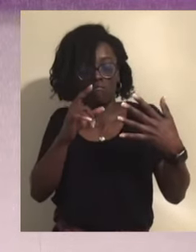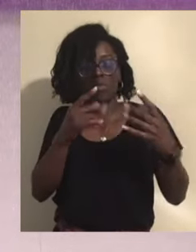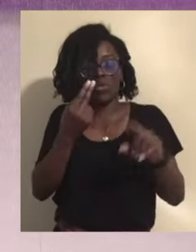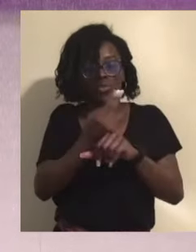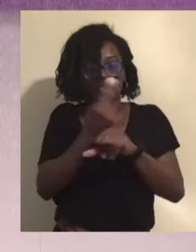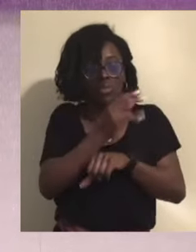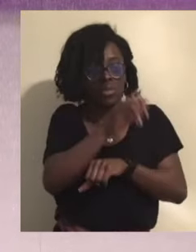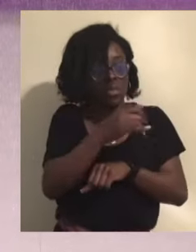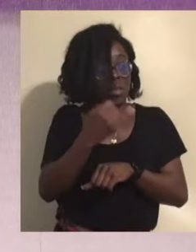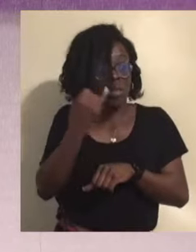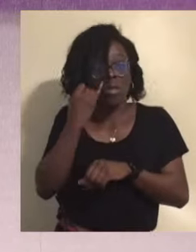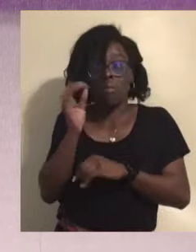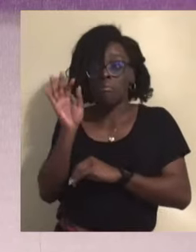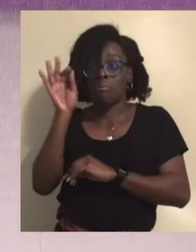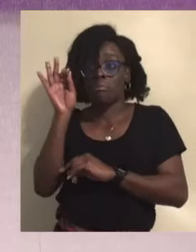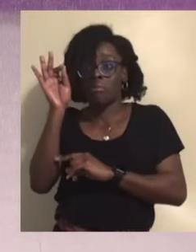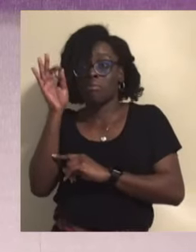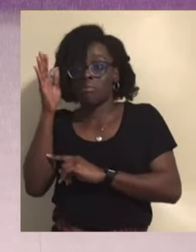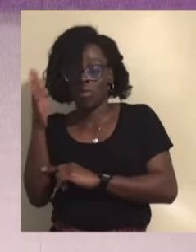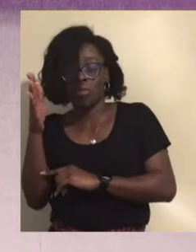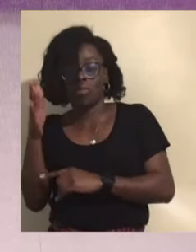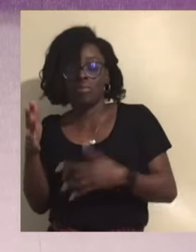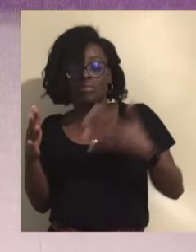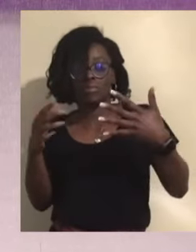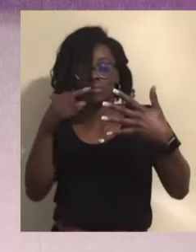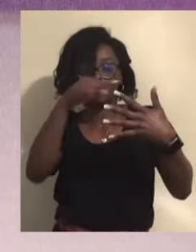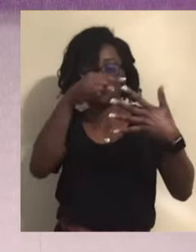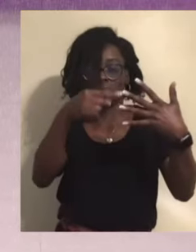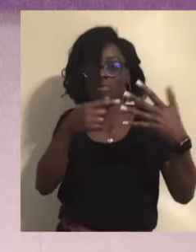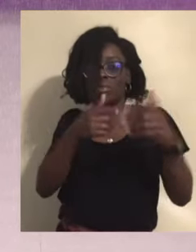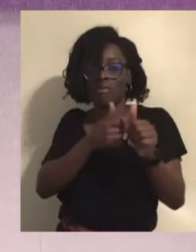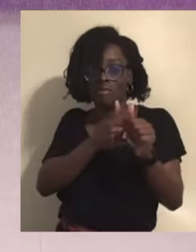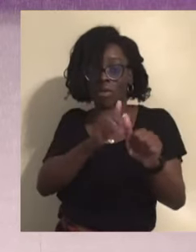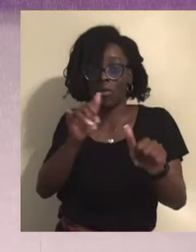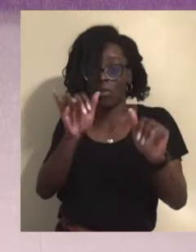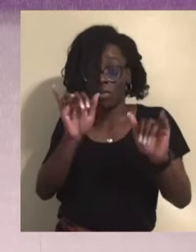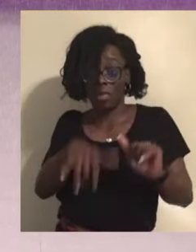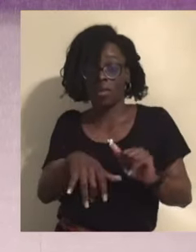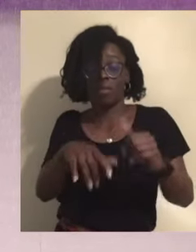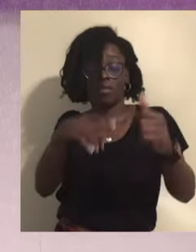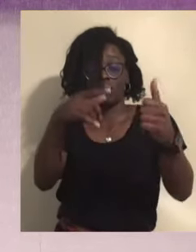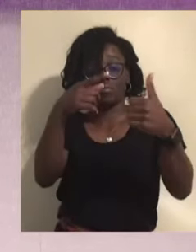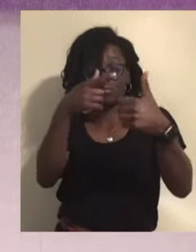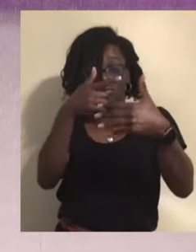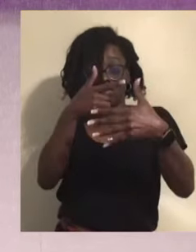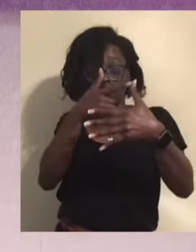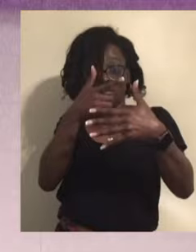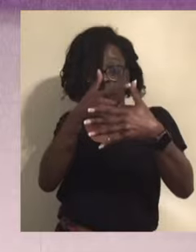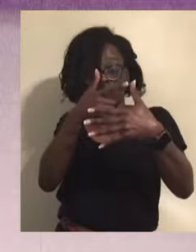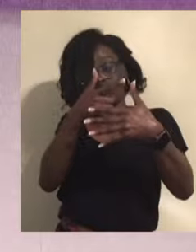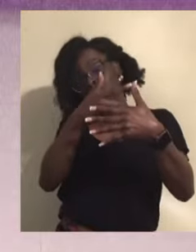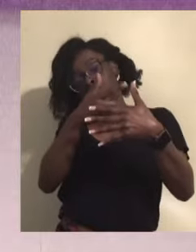five things you're going to need to build. The first thing you're going to need is truth.